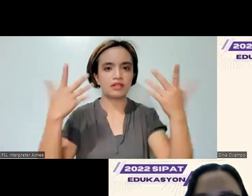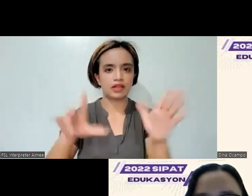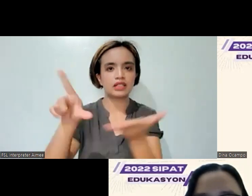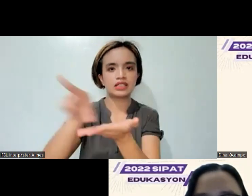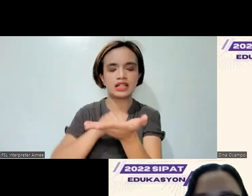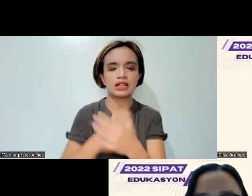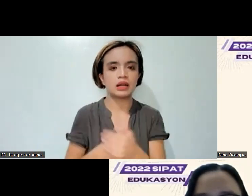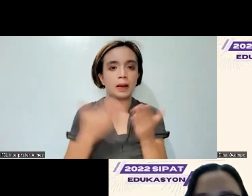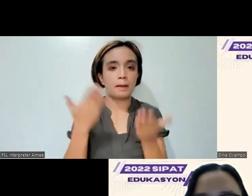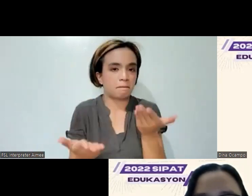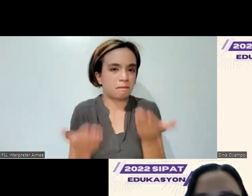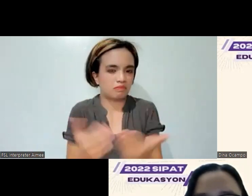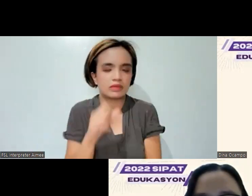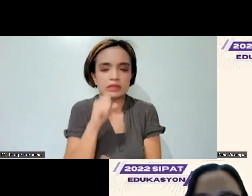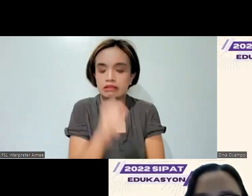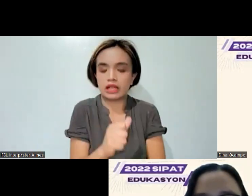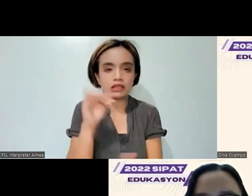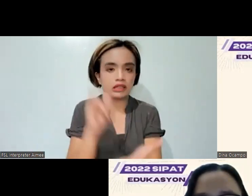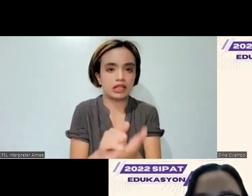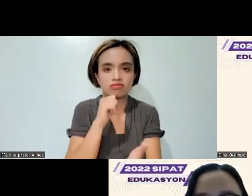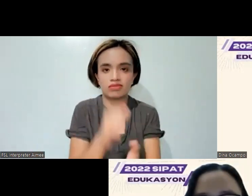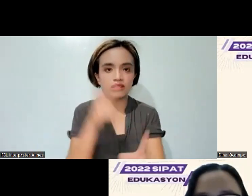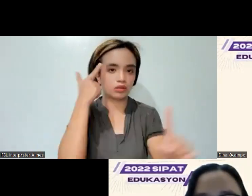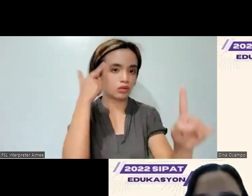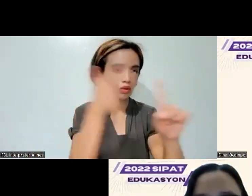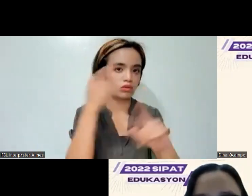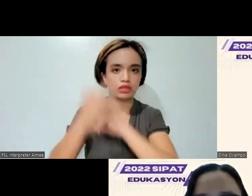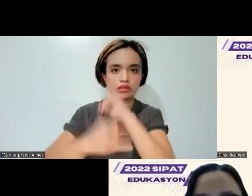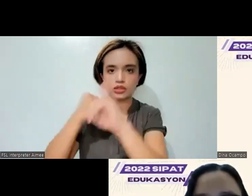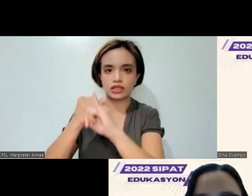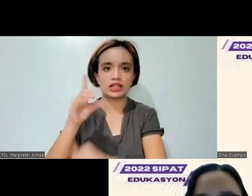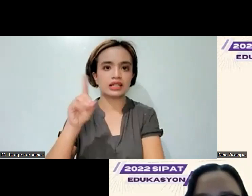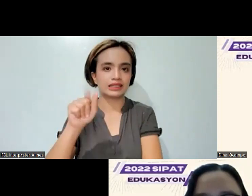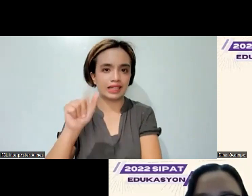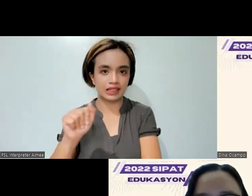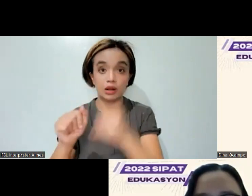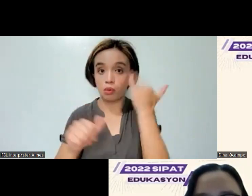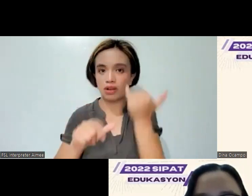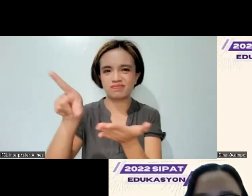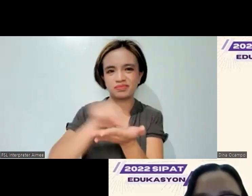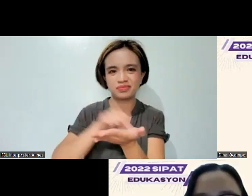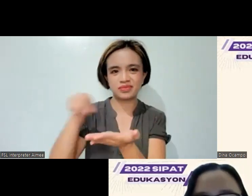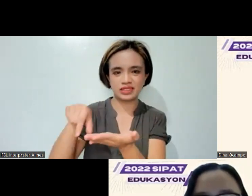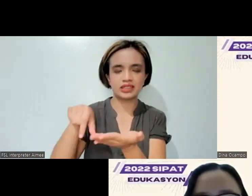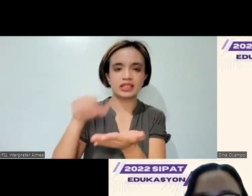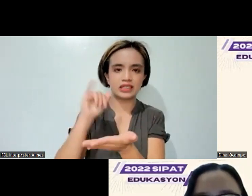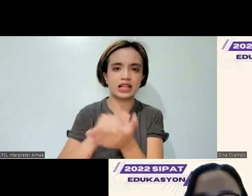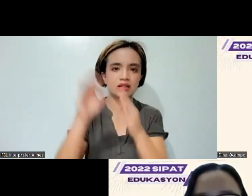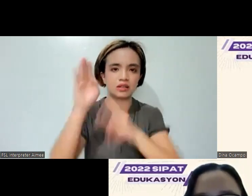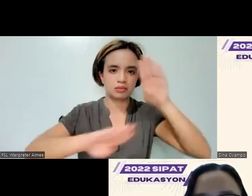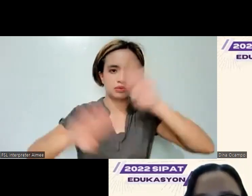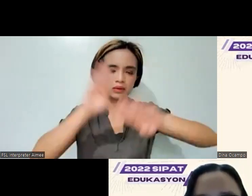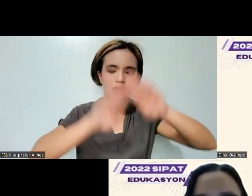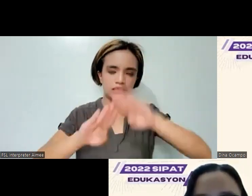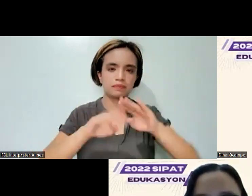Baka hindi lang sila na target ng ating international databases, because publication is another hurdle that they